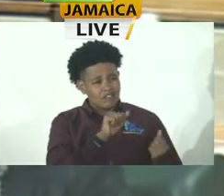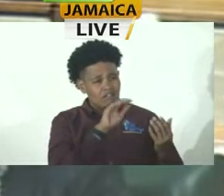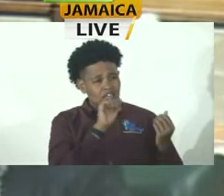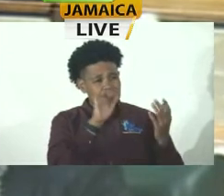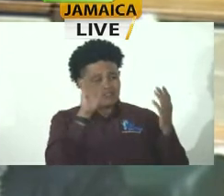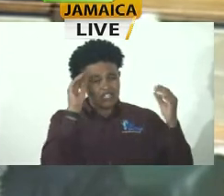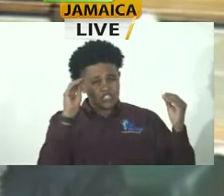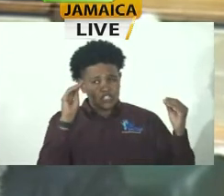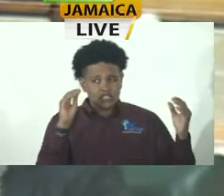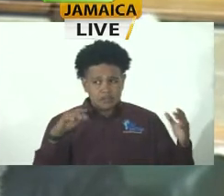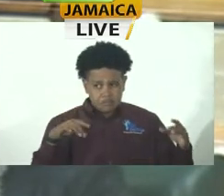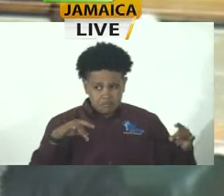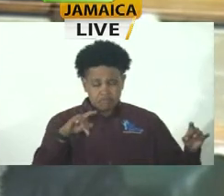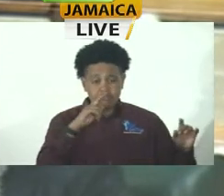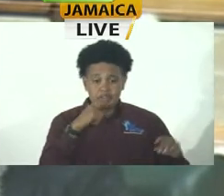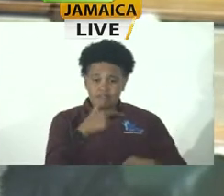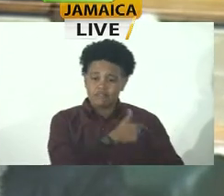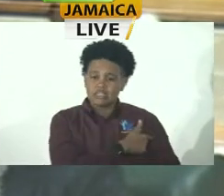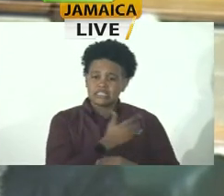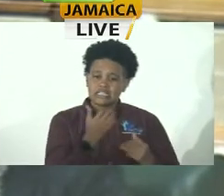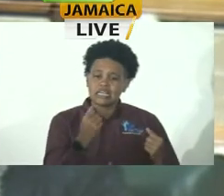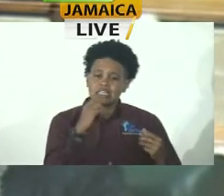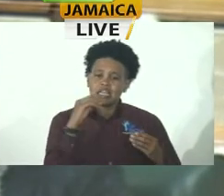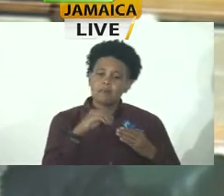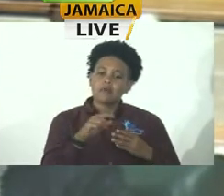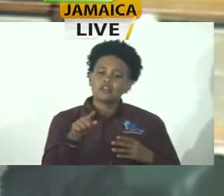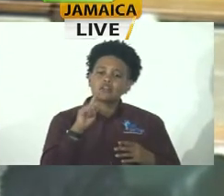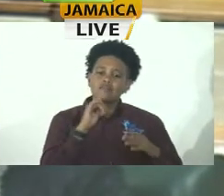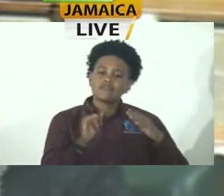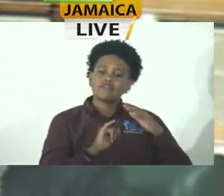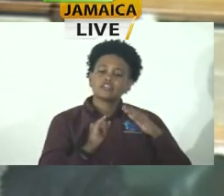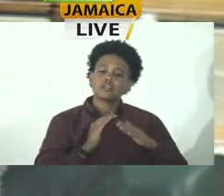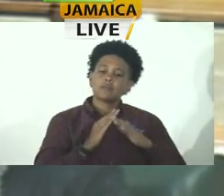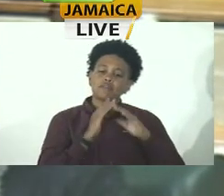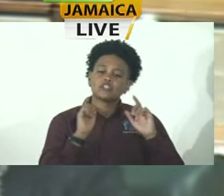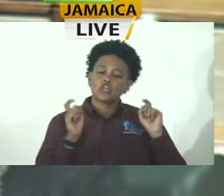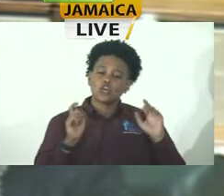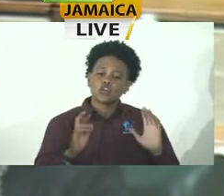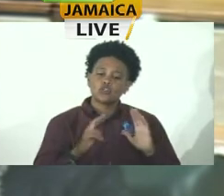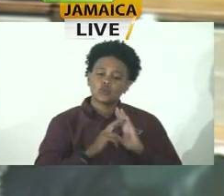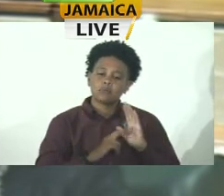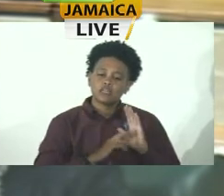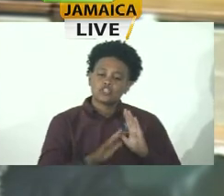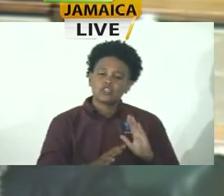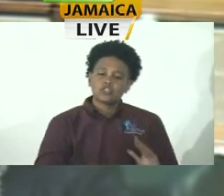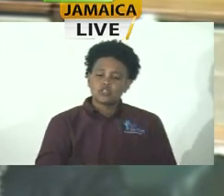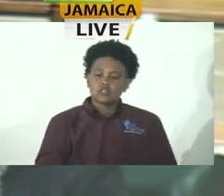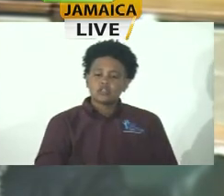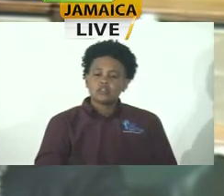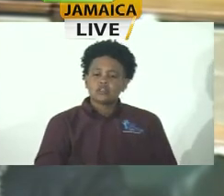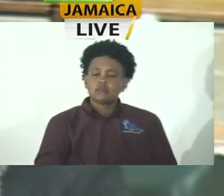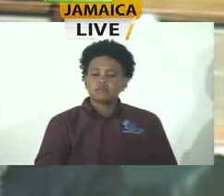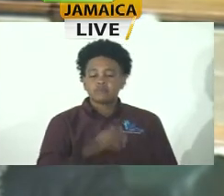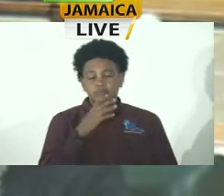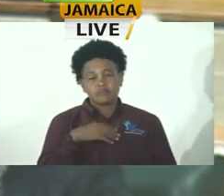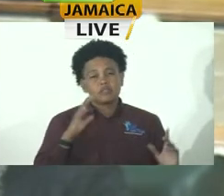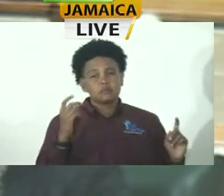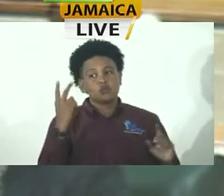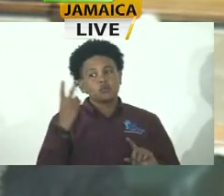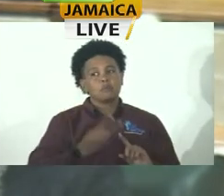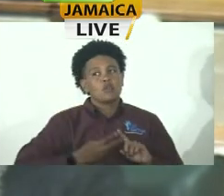instruction to be vaccinated as part of the infection prevention and control measures madam speaker two months